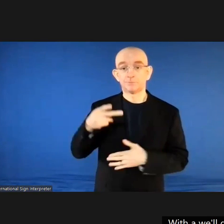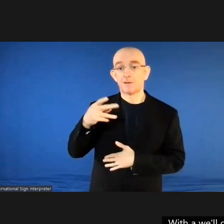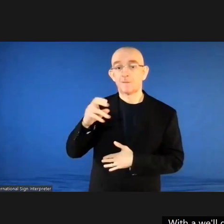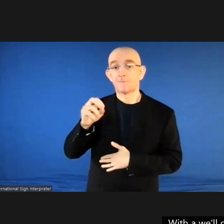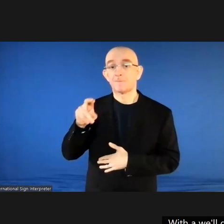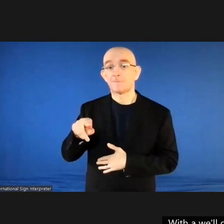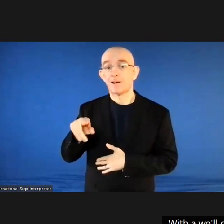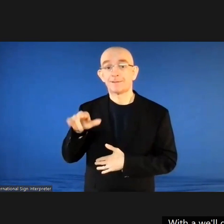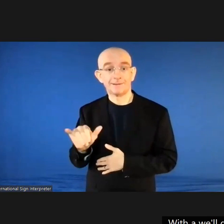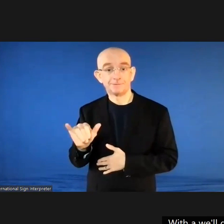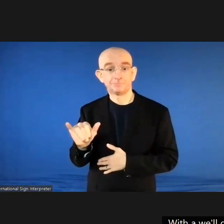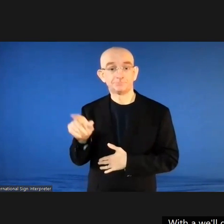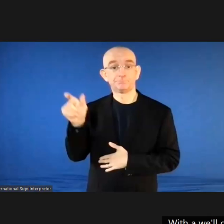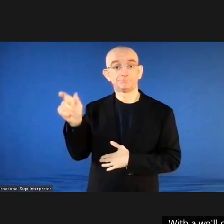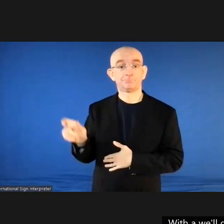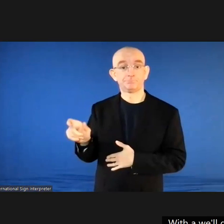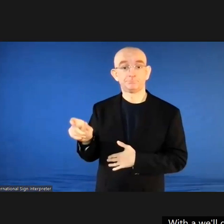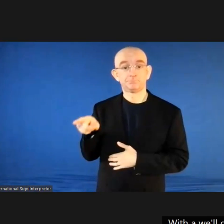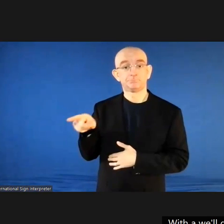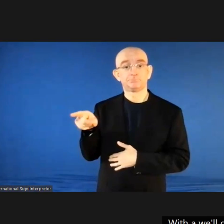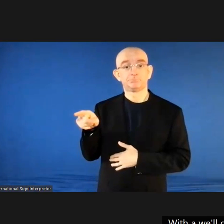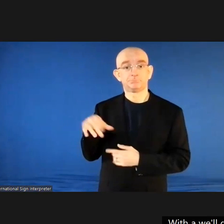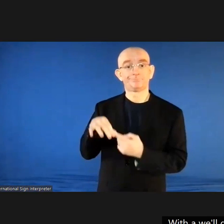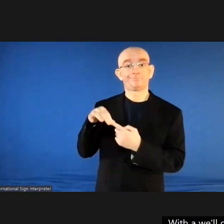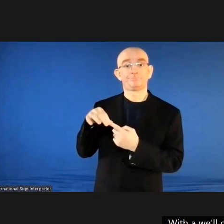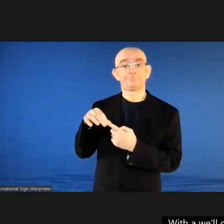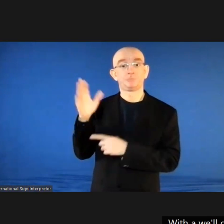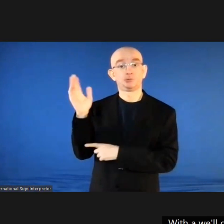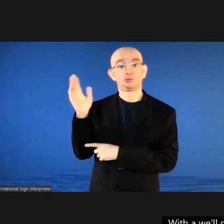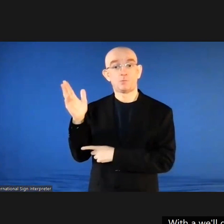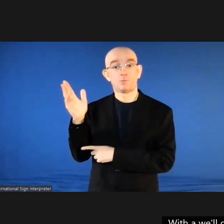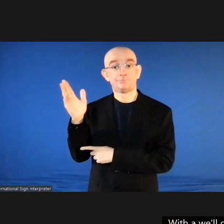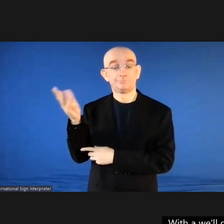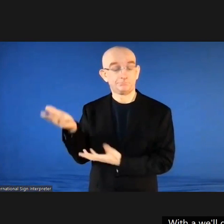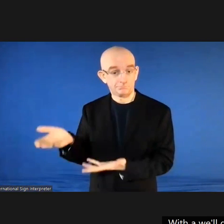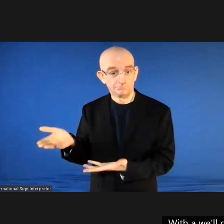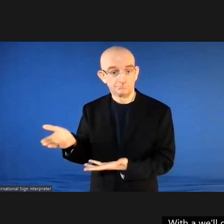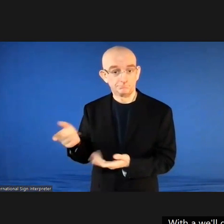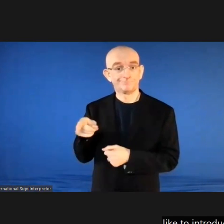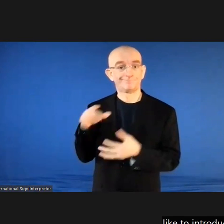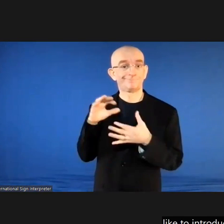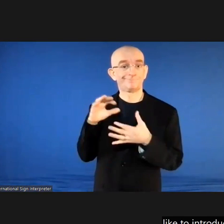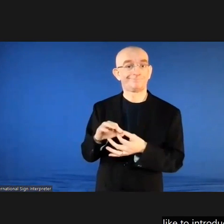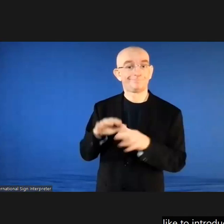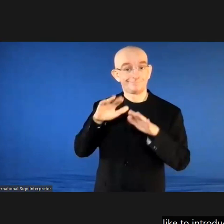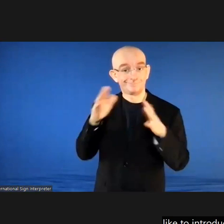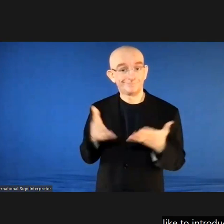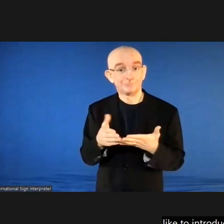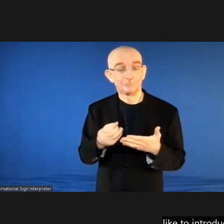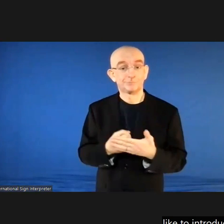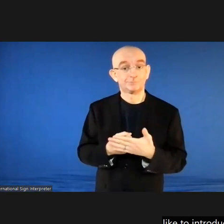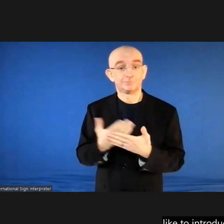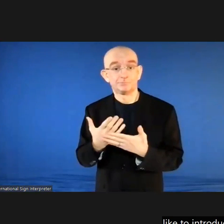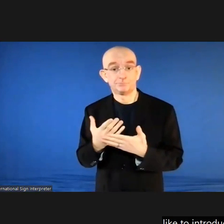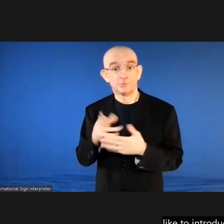about international development in the UK, and we will come back to Helen and Nita later